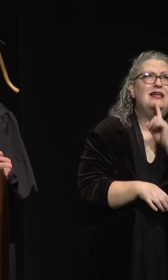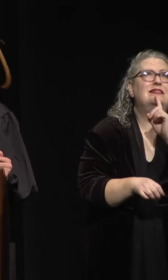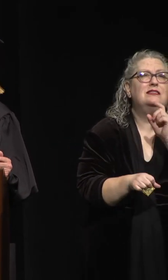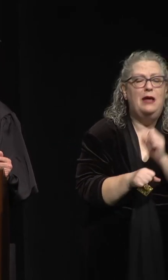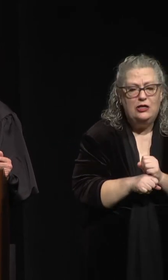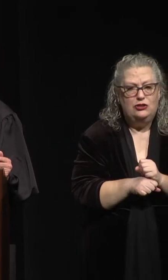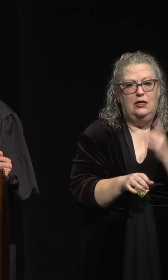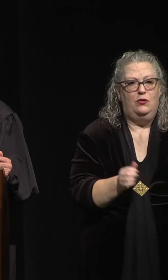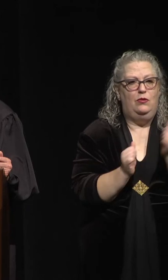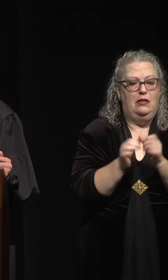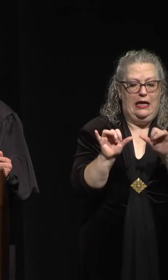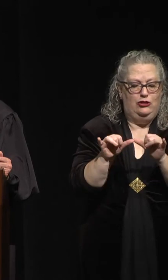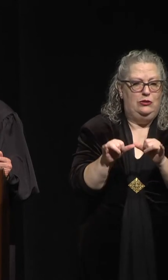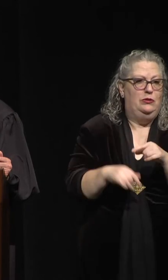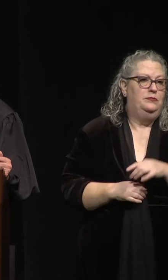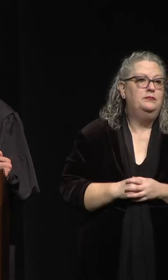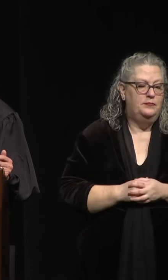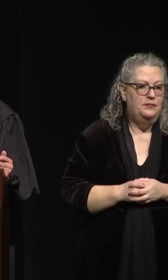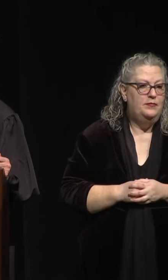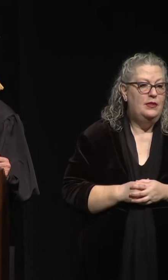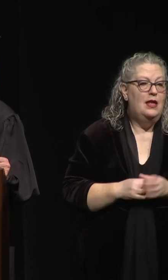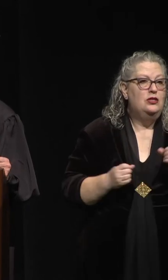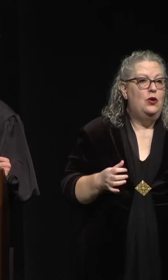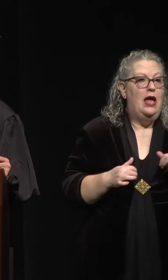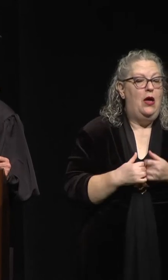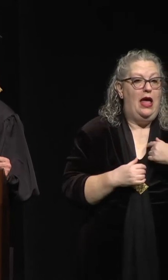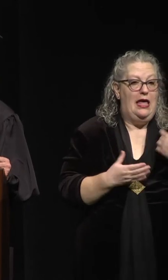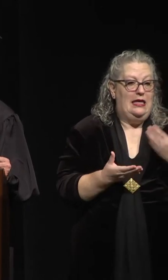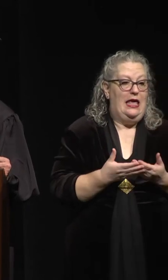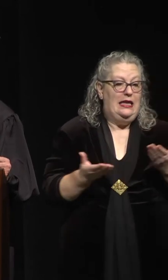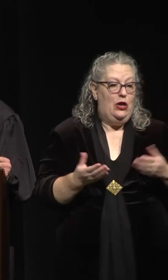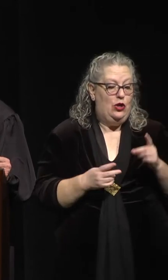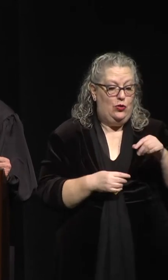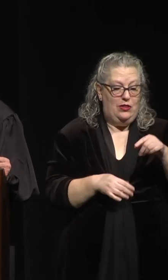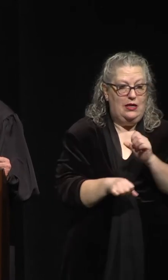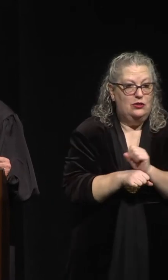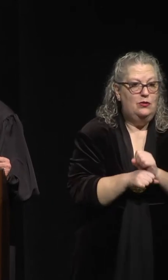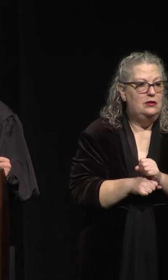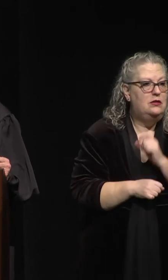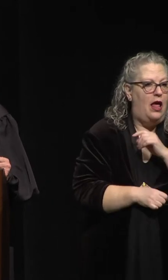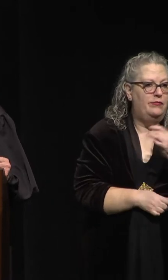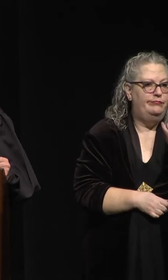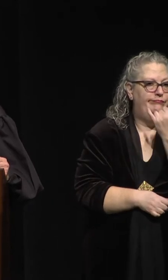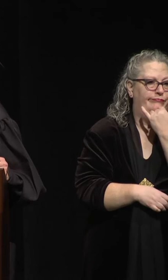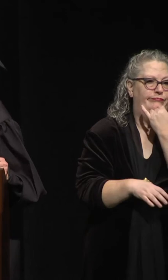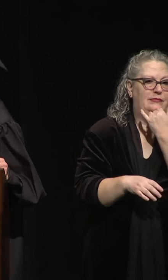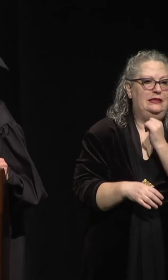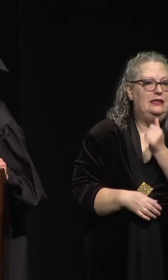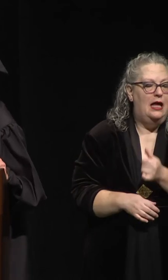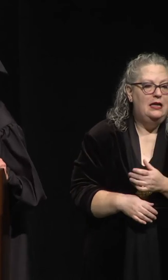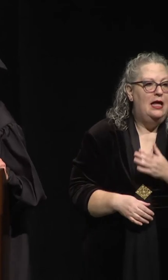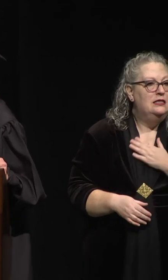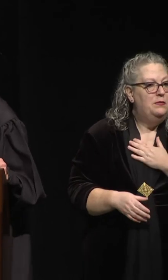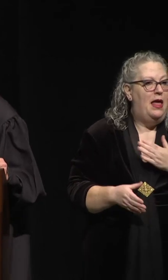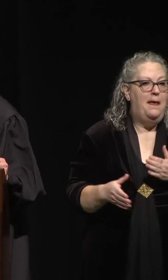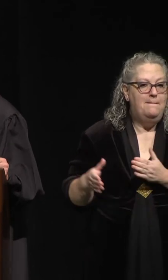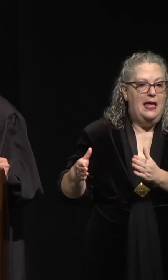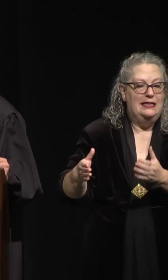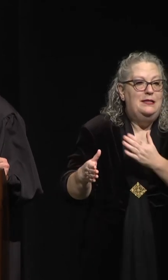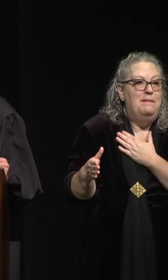especially in engineering. So how I got here to do this work isn't a fluke. It was my